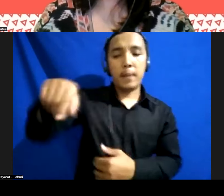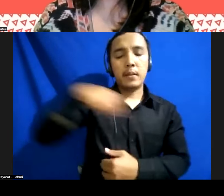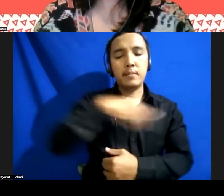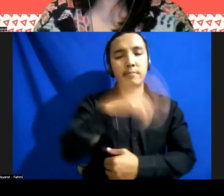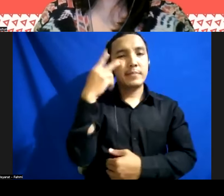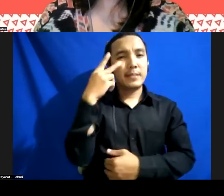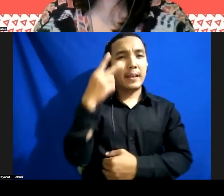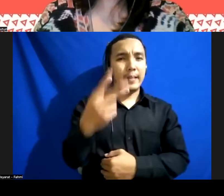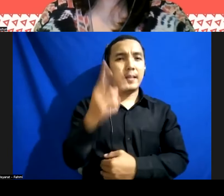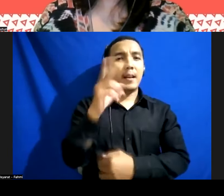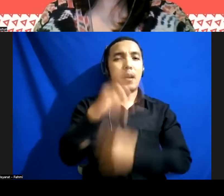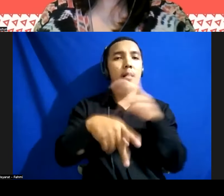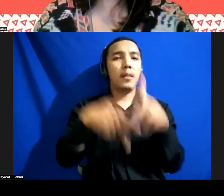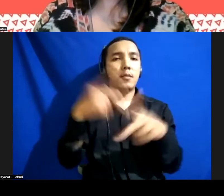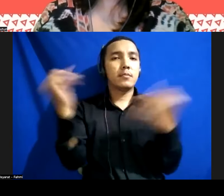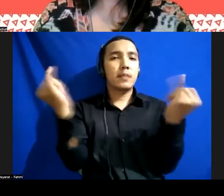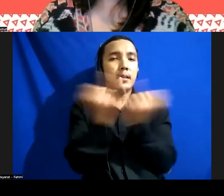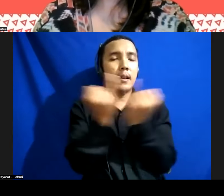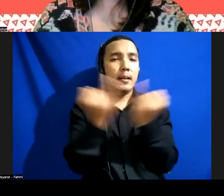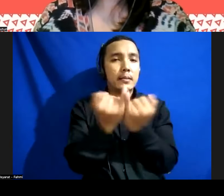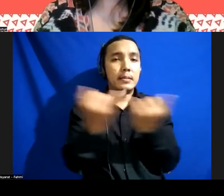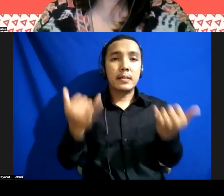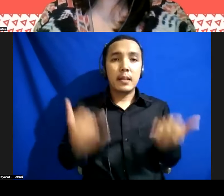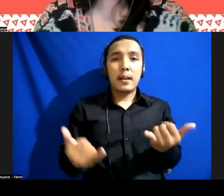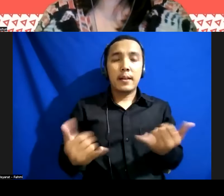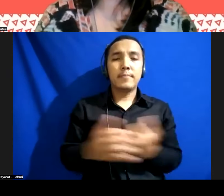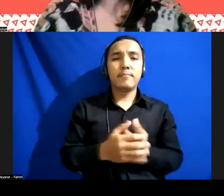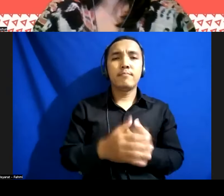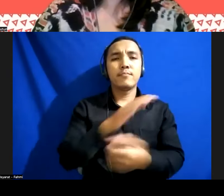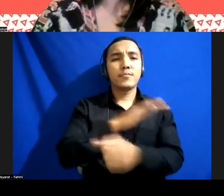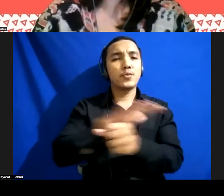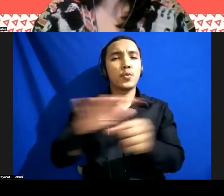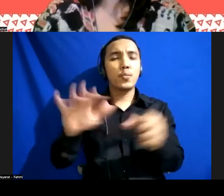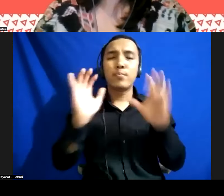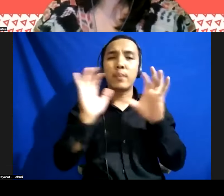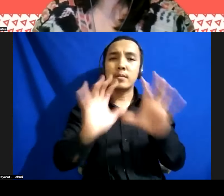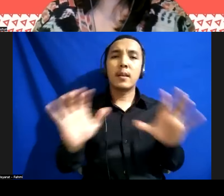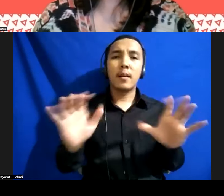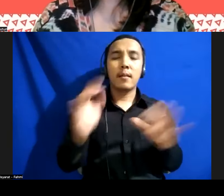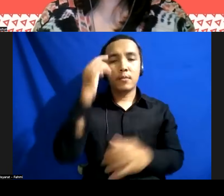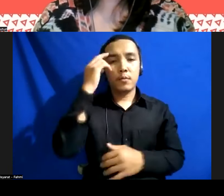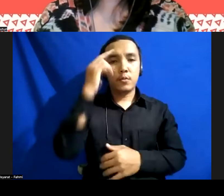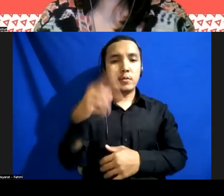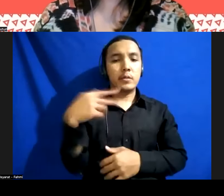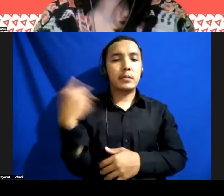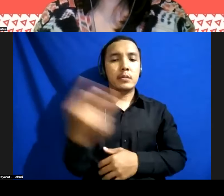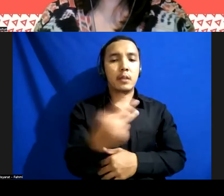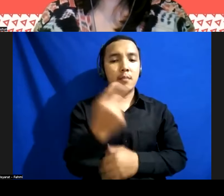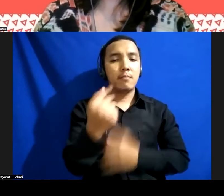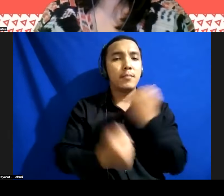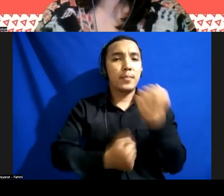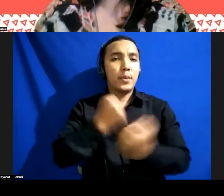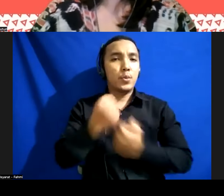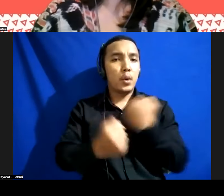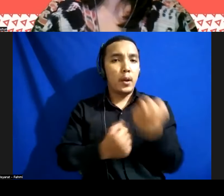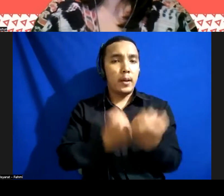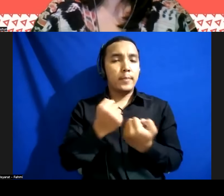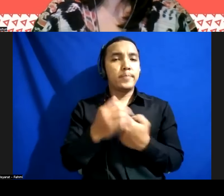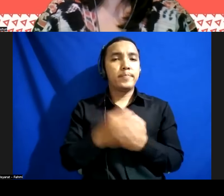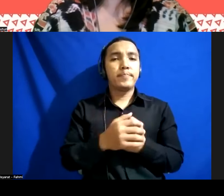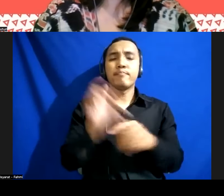equitable and inclusive. So we think that the challenge today, that we still have a lot of challenges that we need to face and address. We need